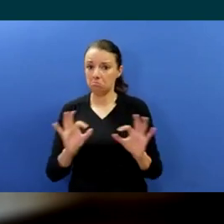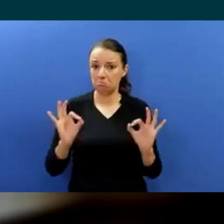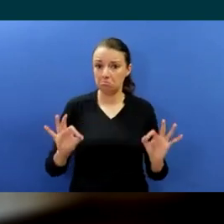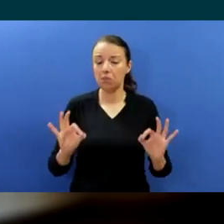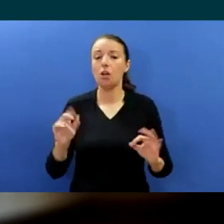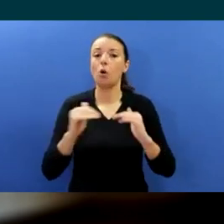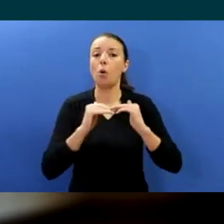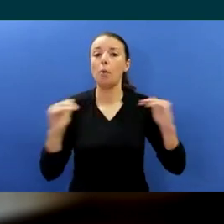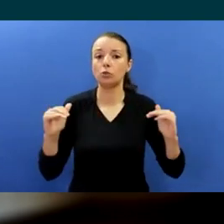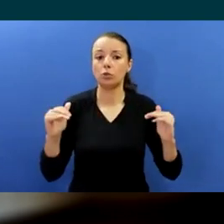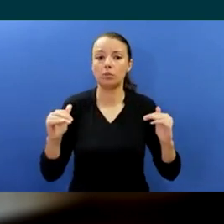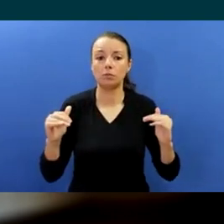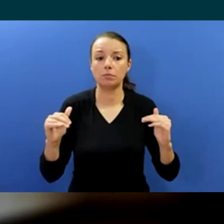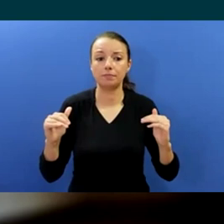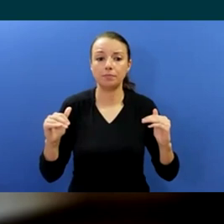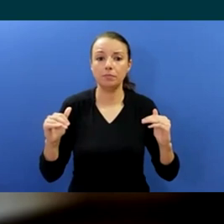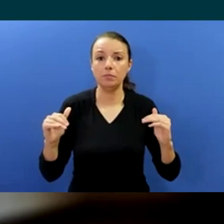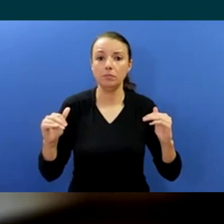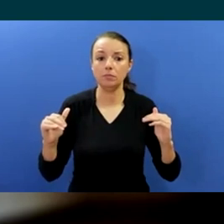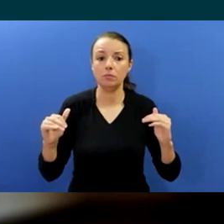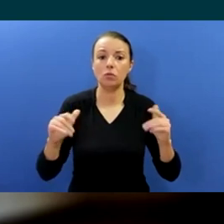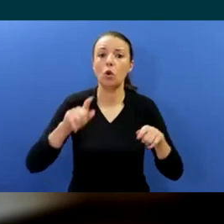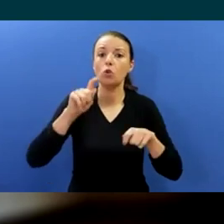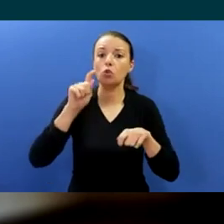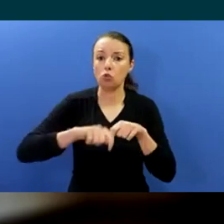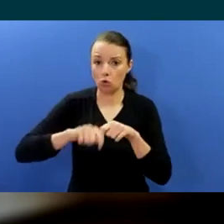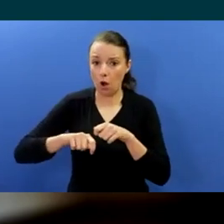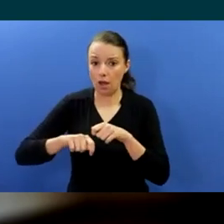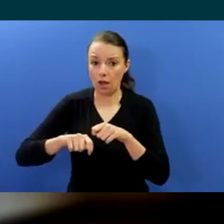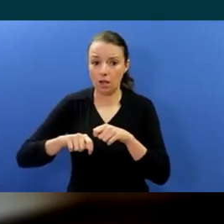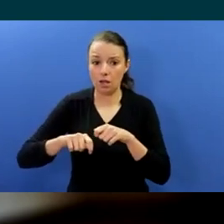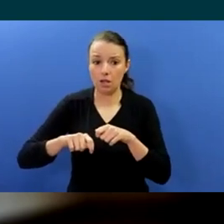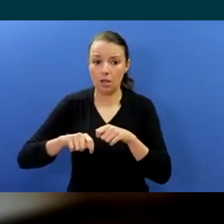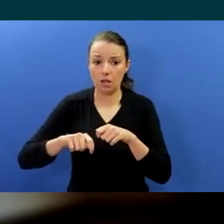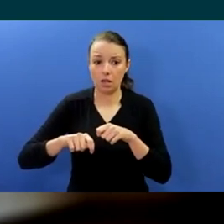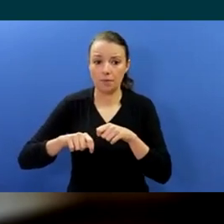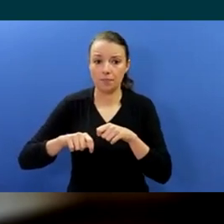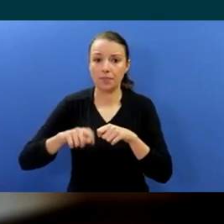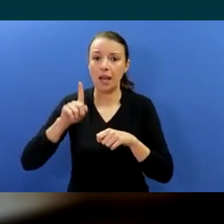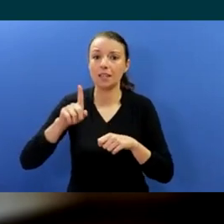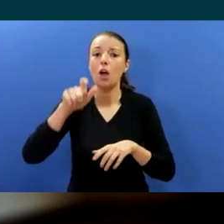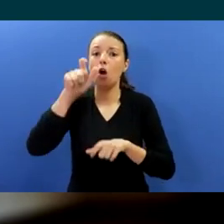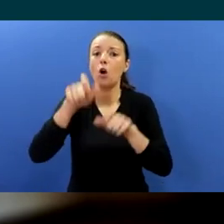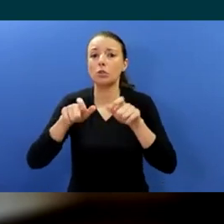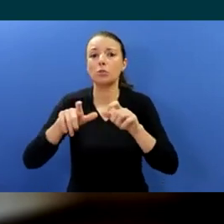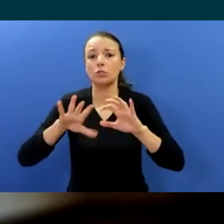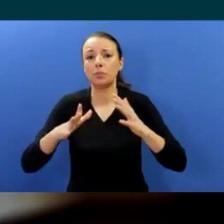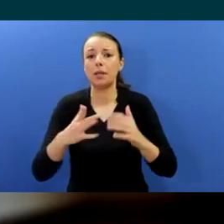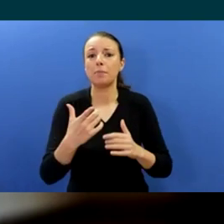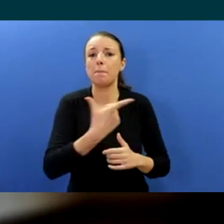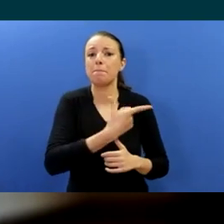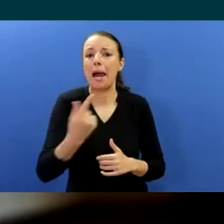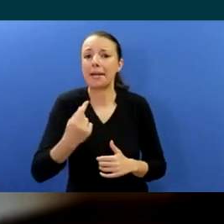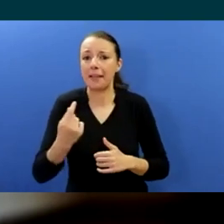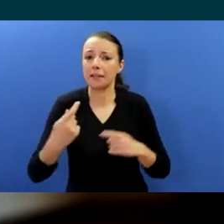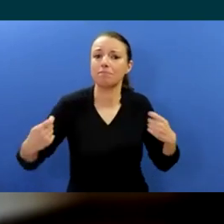with whom you are like you entering a partnership or a true dialogue with